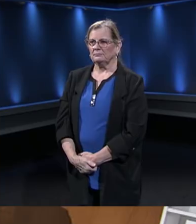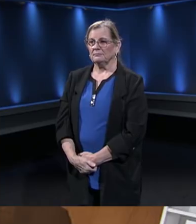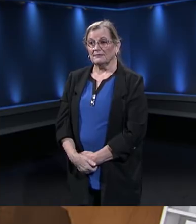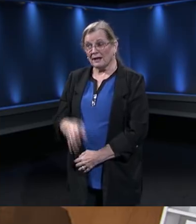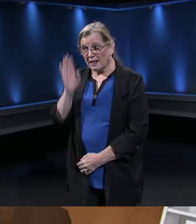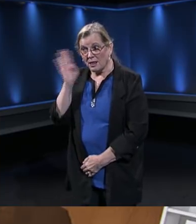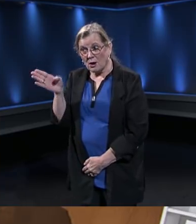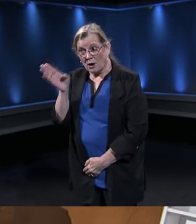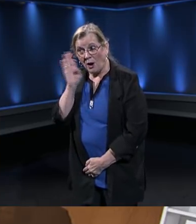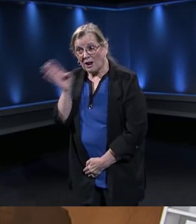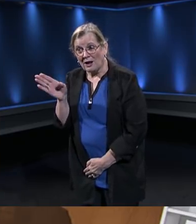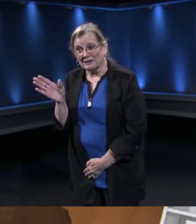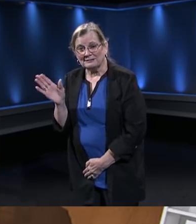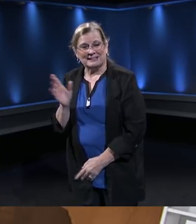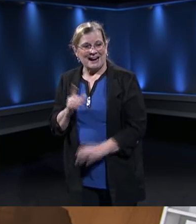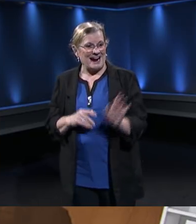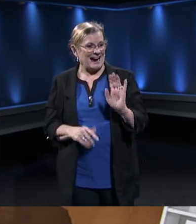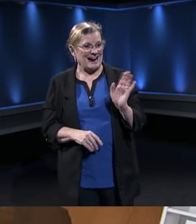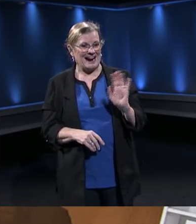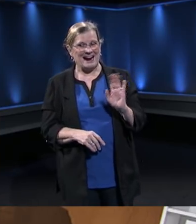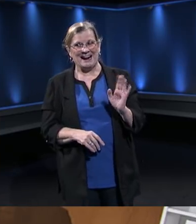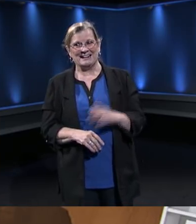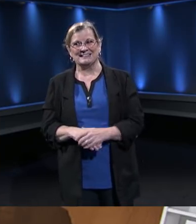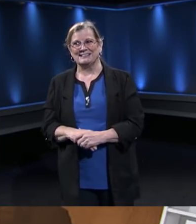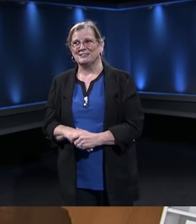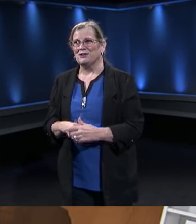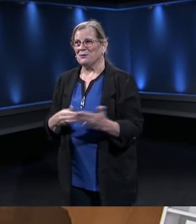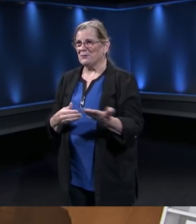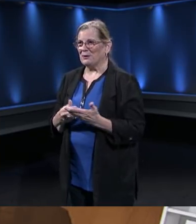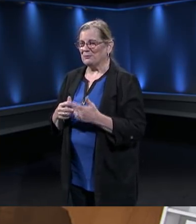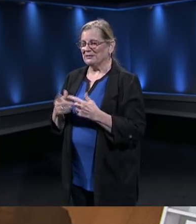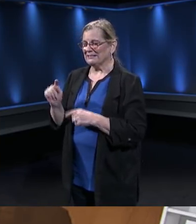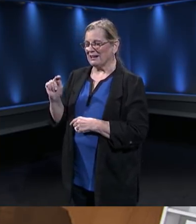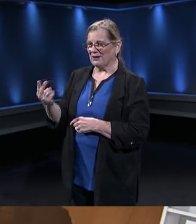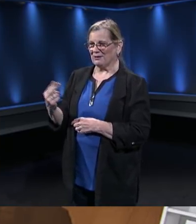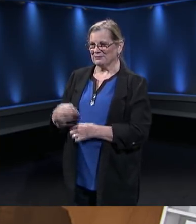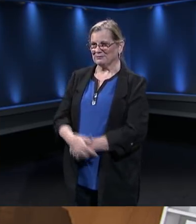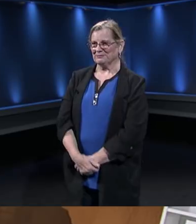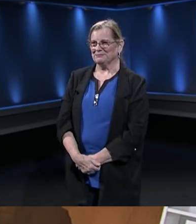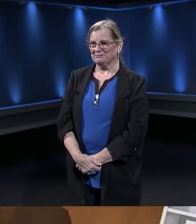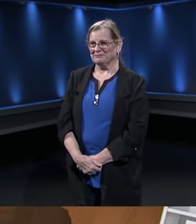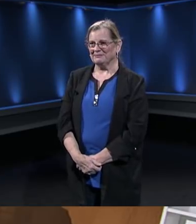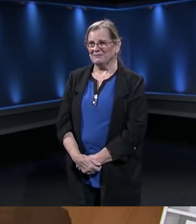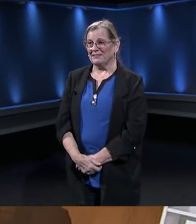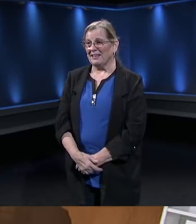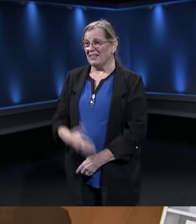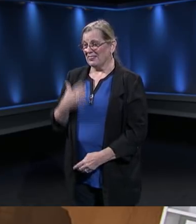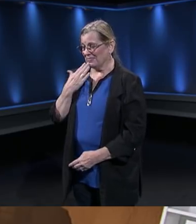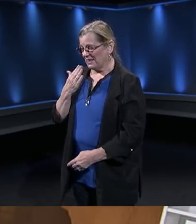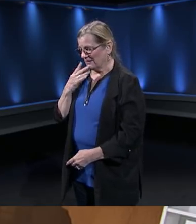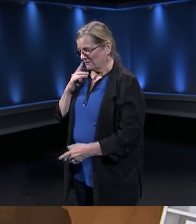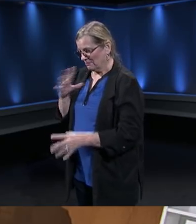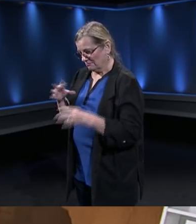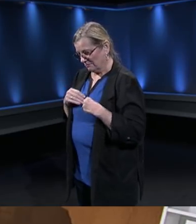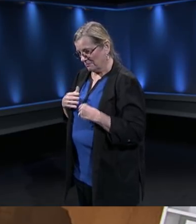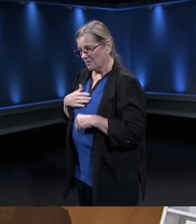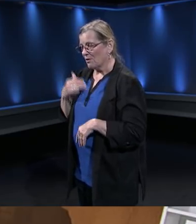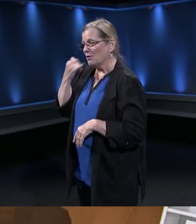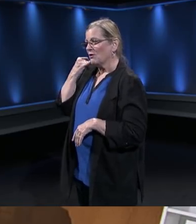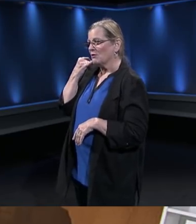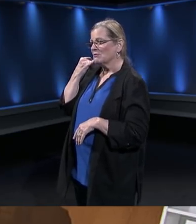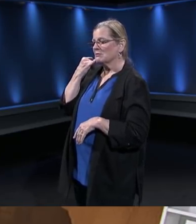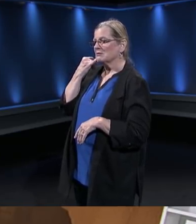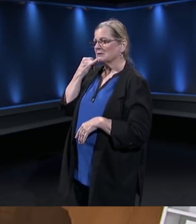Hello? Hi, welcome to the town hall. Hi, thank you for taking my call. You're welcome. Yeah,